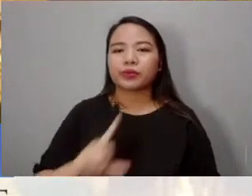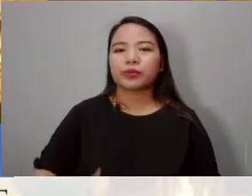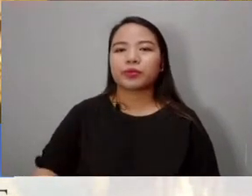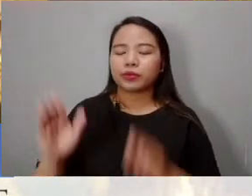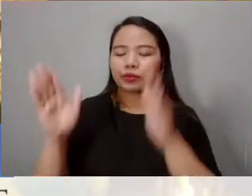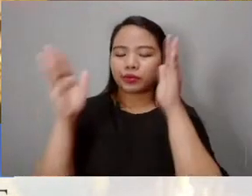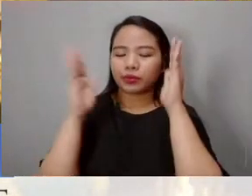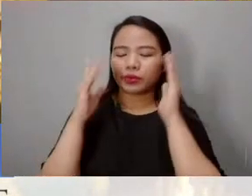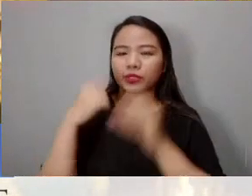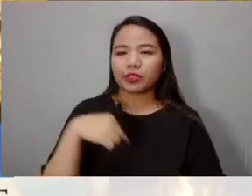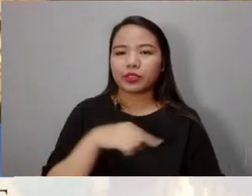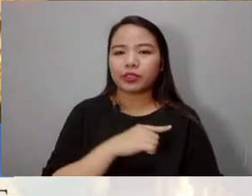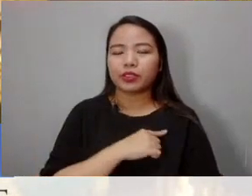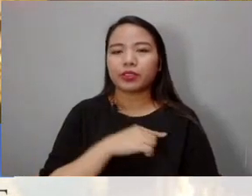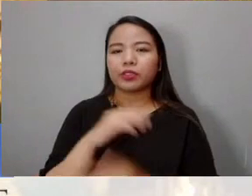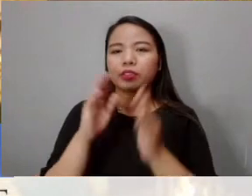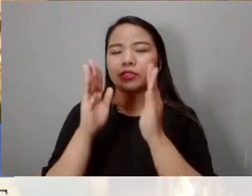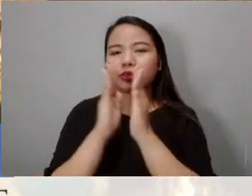Lord, hear our